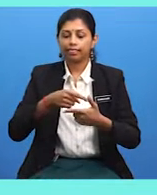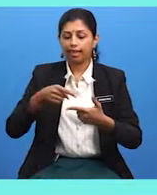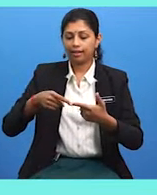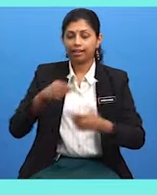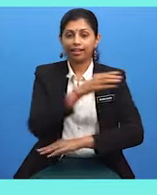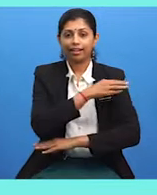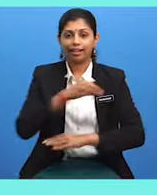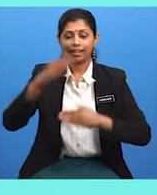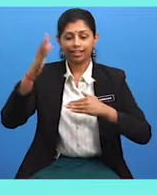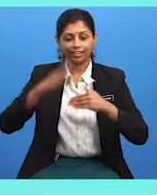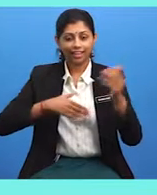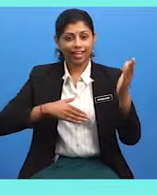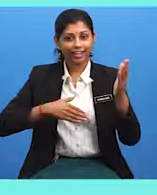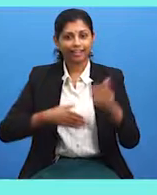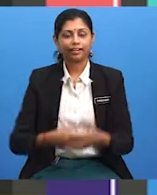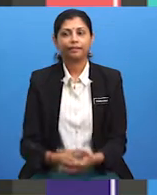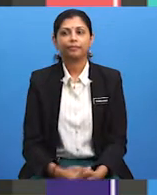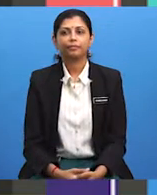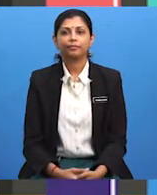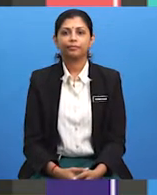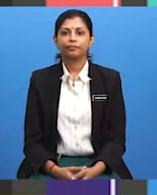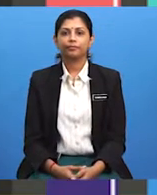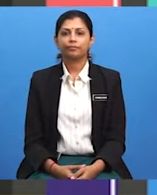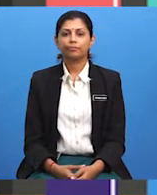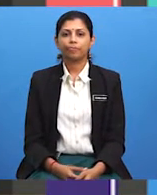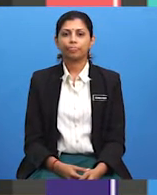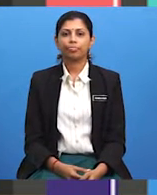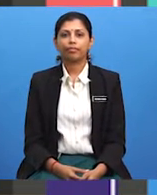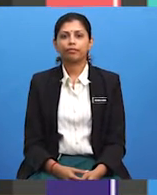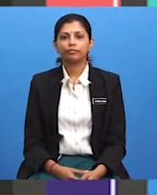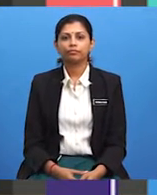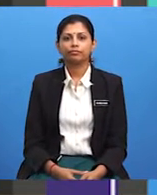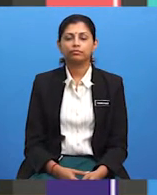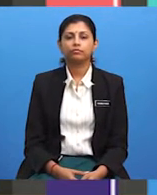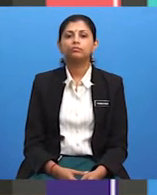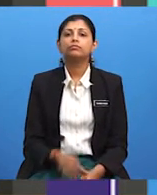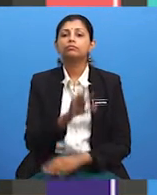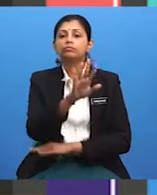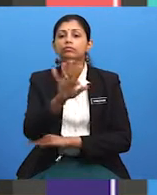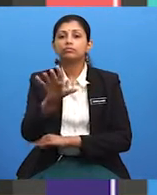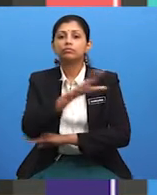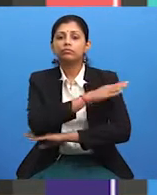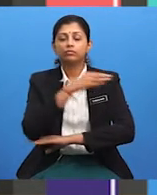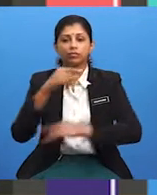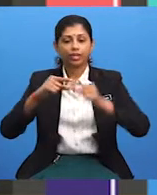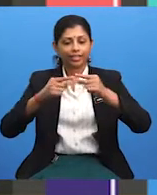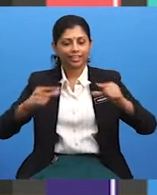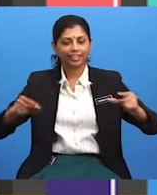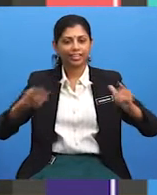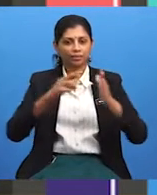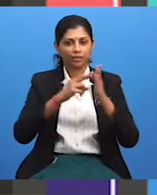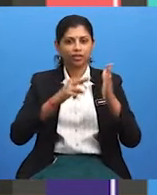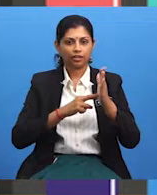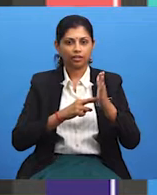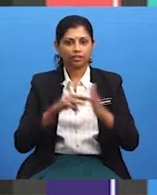than, and so on. Not only does spelling matter, grammatical rules also need to